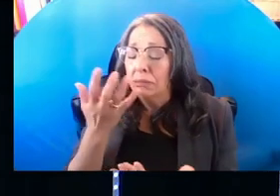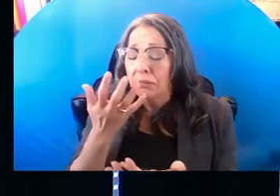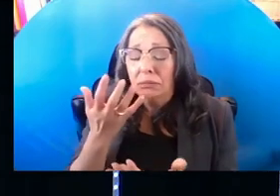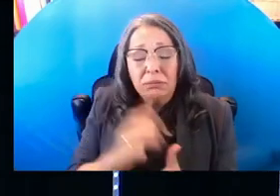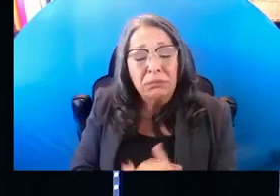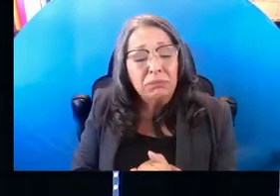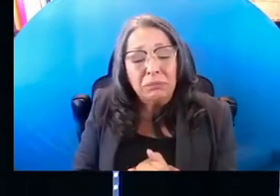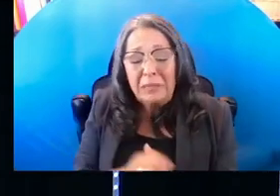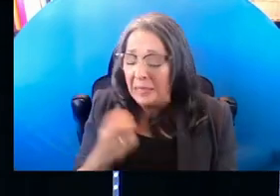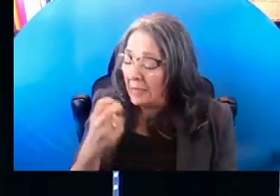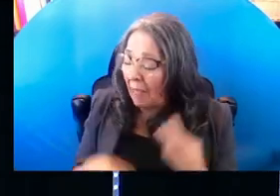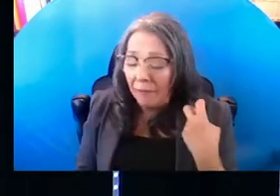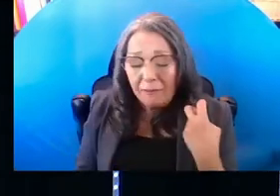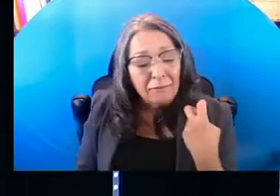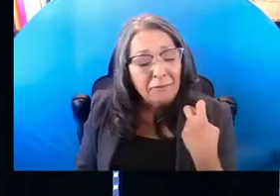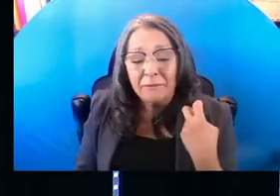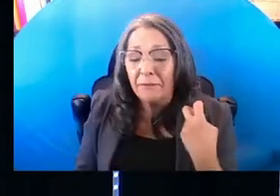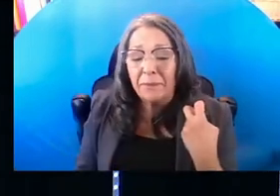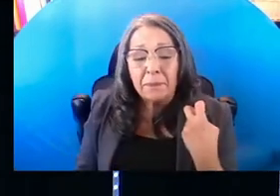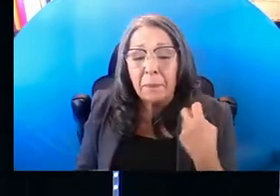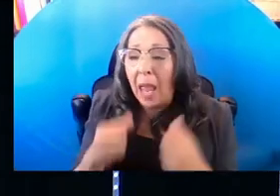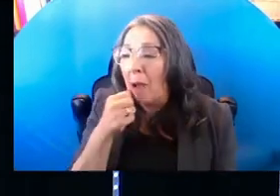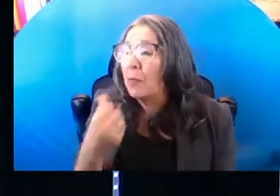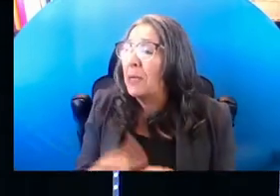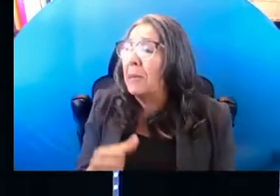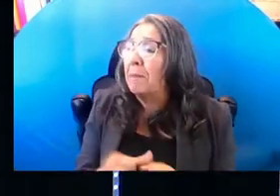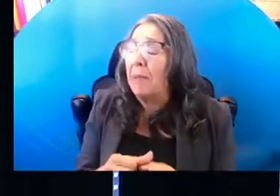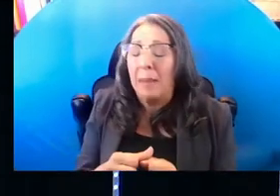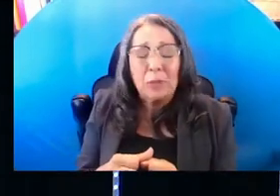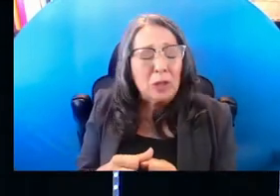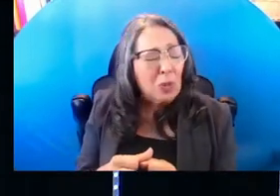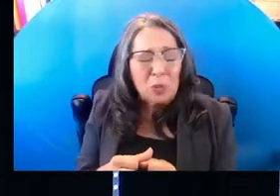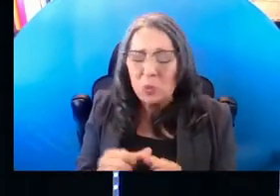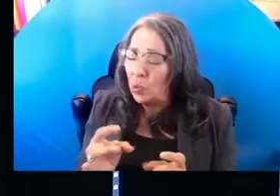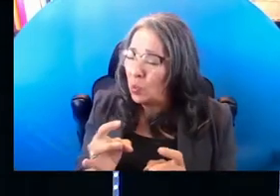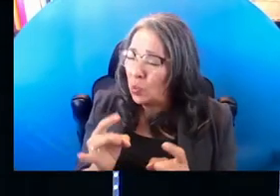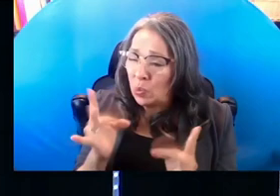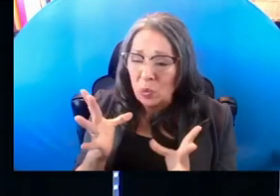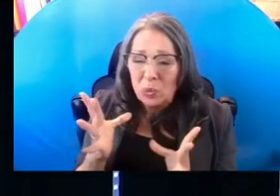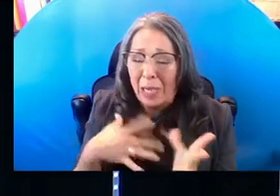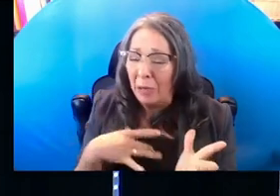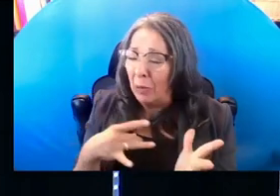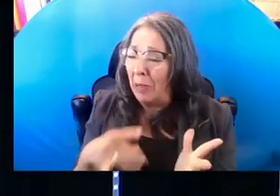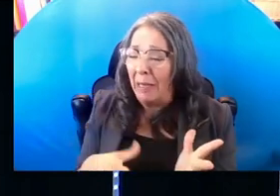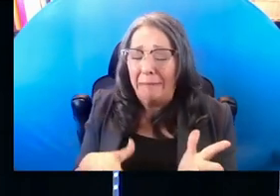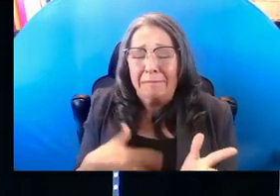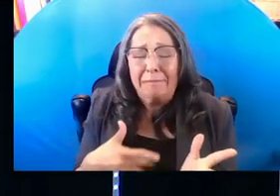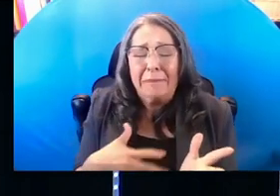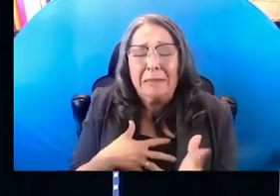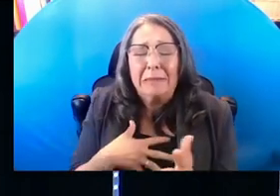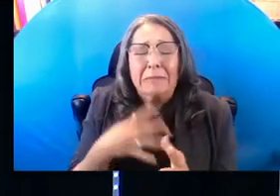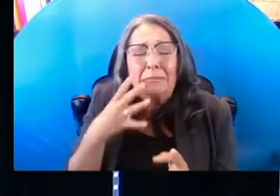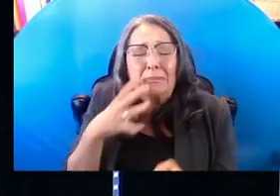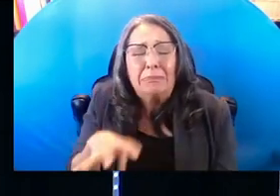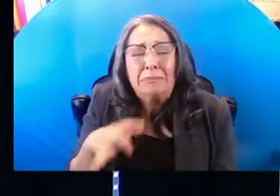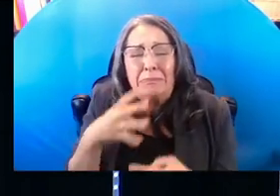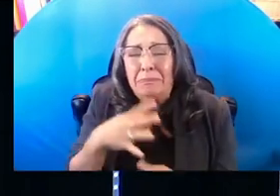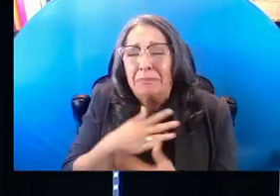And it was hard. That's what I remember. It's like, in that moment, all I knew was, I don't like this. This is